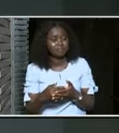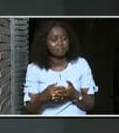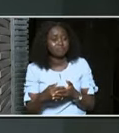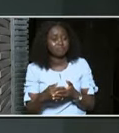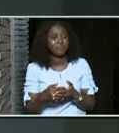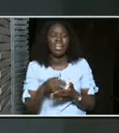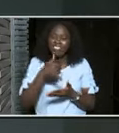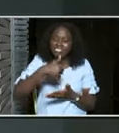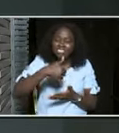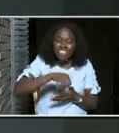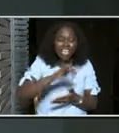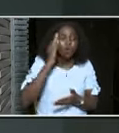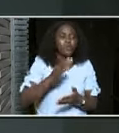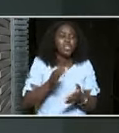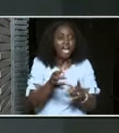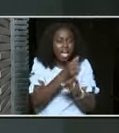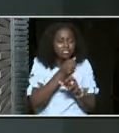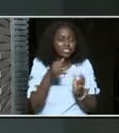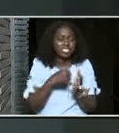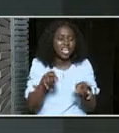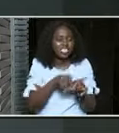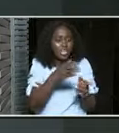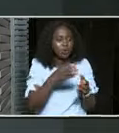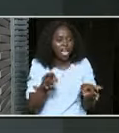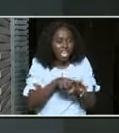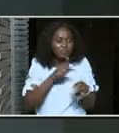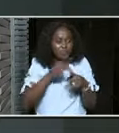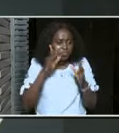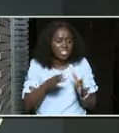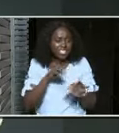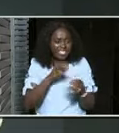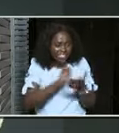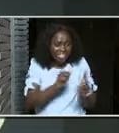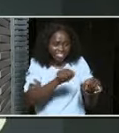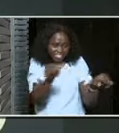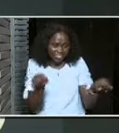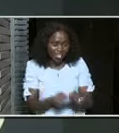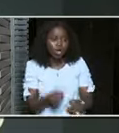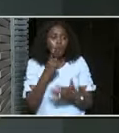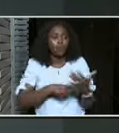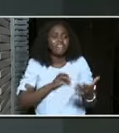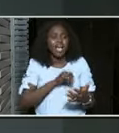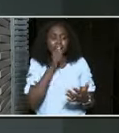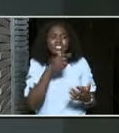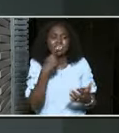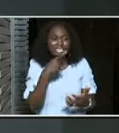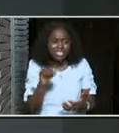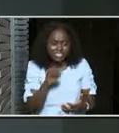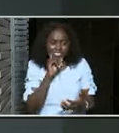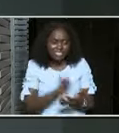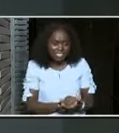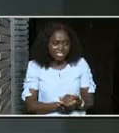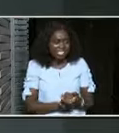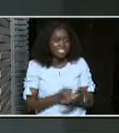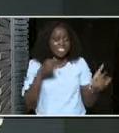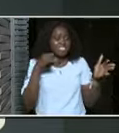They will handle it as their own as professionals in that area. So what I'm saying is, it's not a